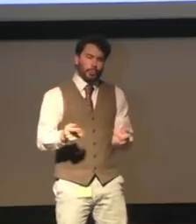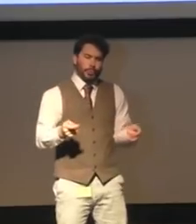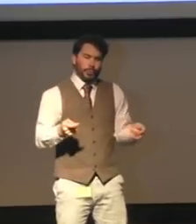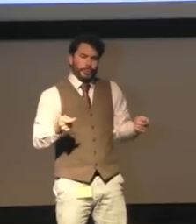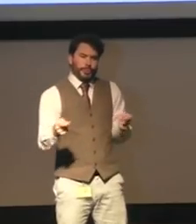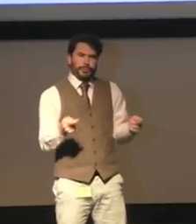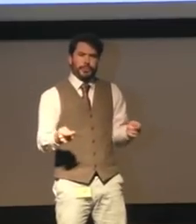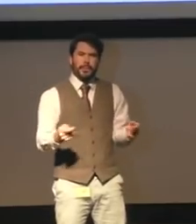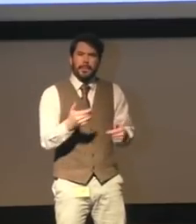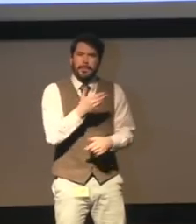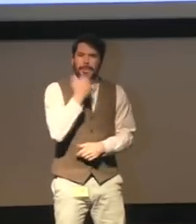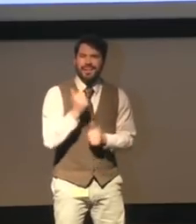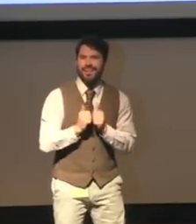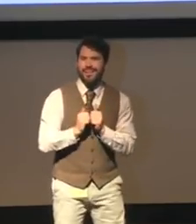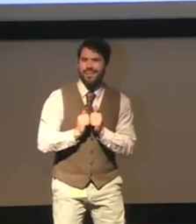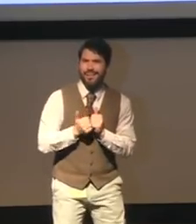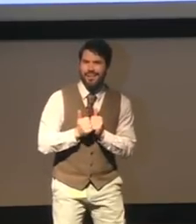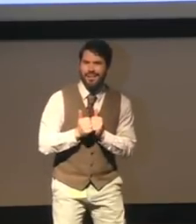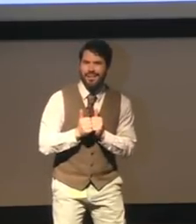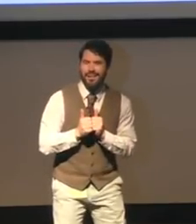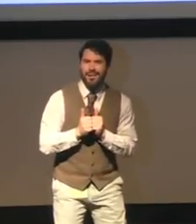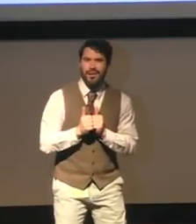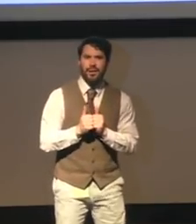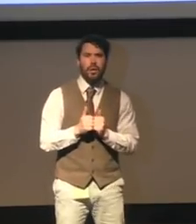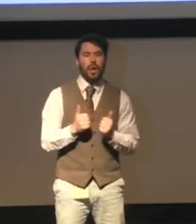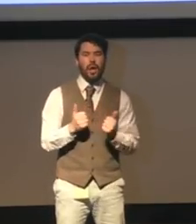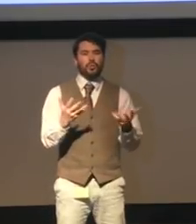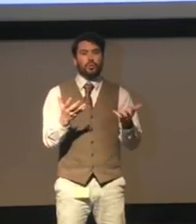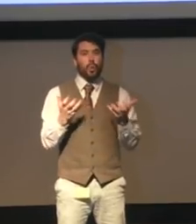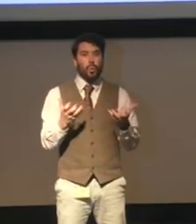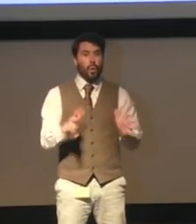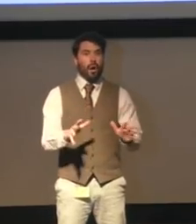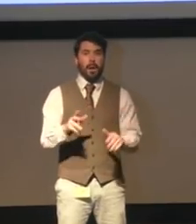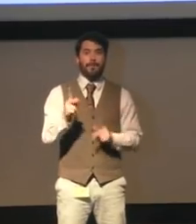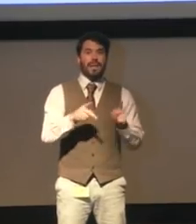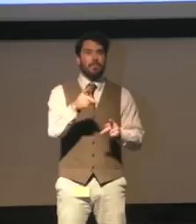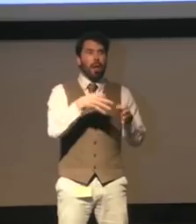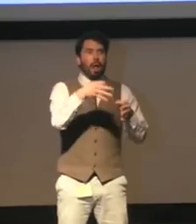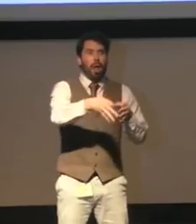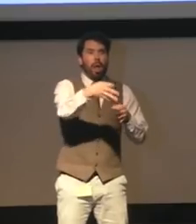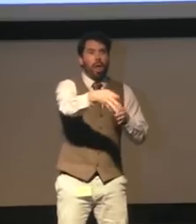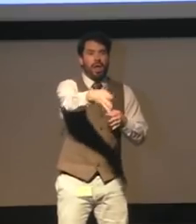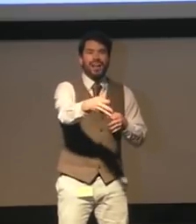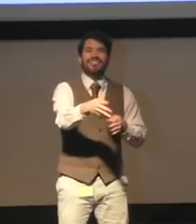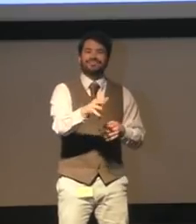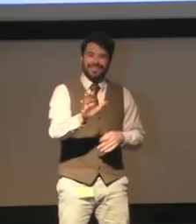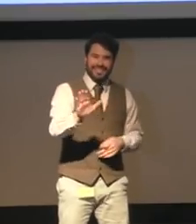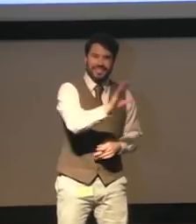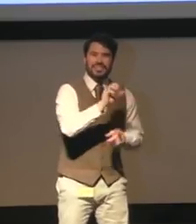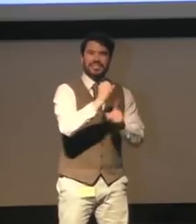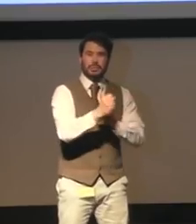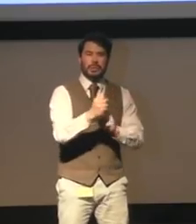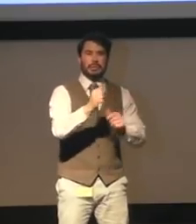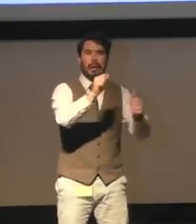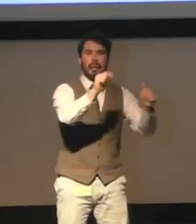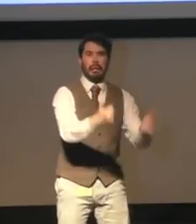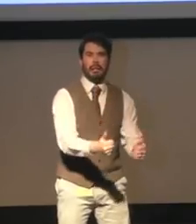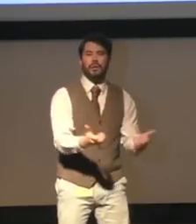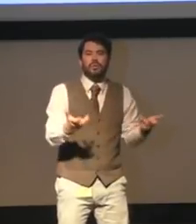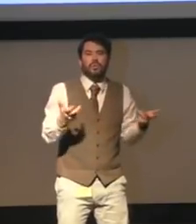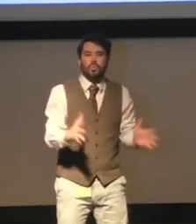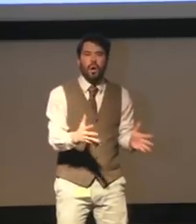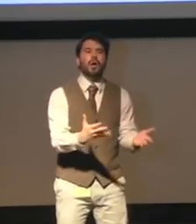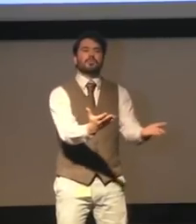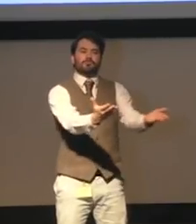really reduce harm related to deferred care. So I think we're going to be on that plateau for a while. And as I said, I think that's